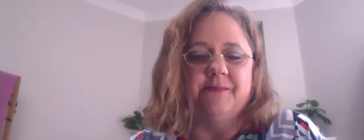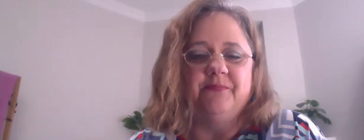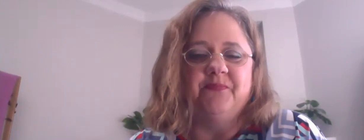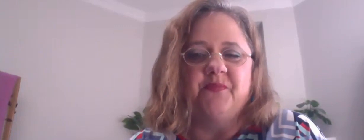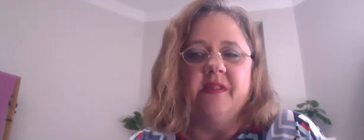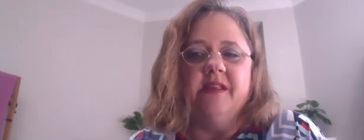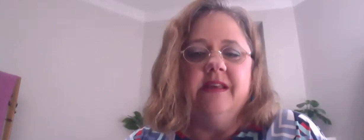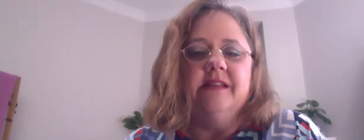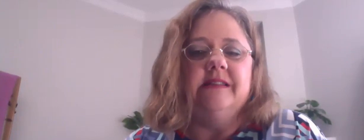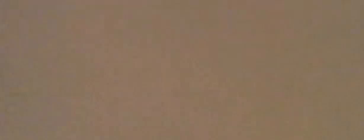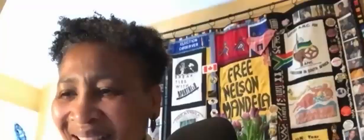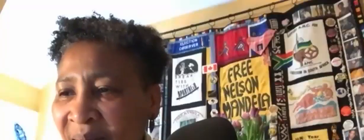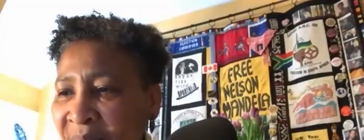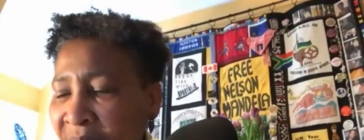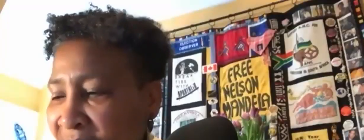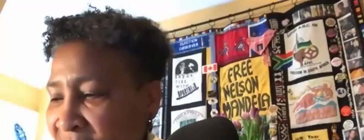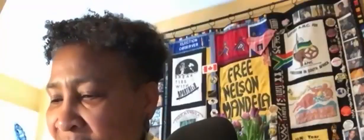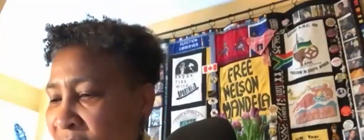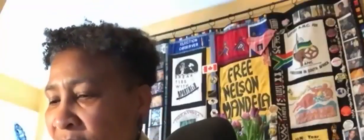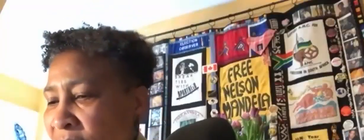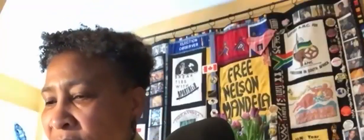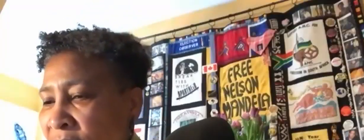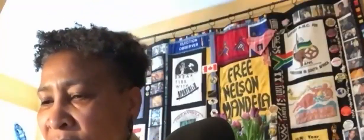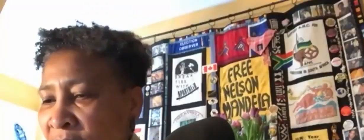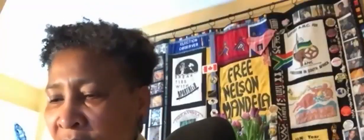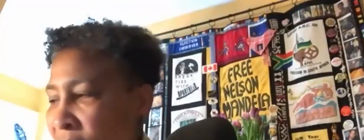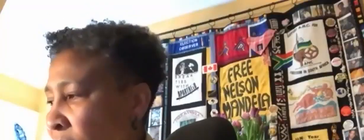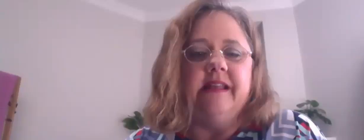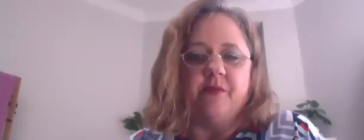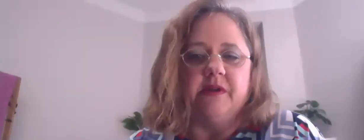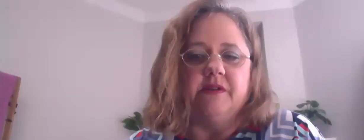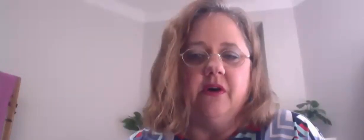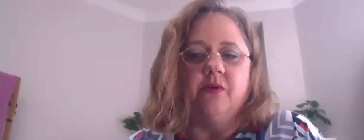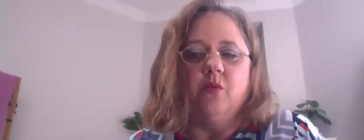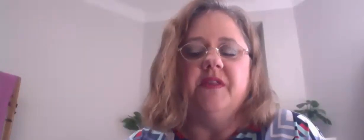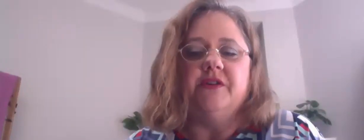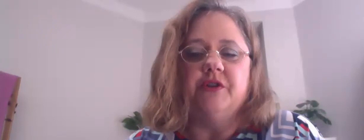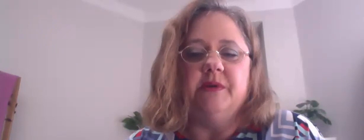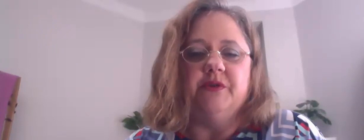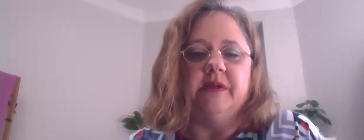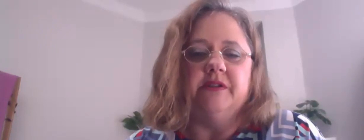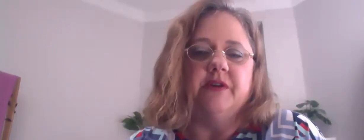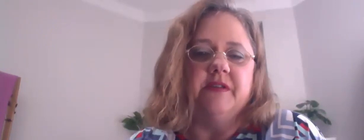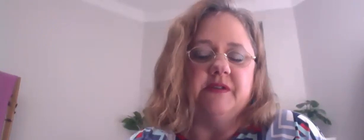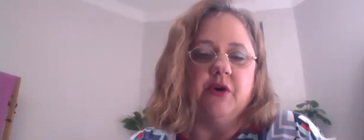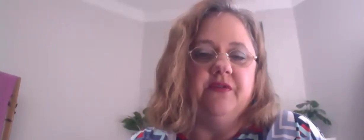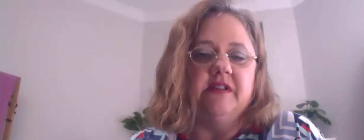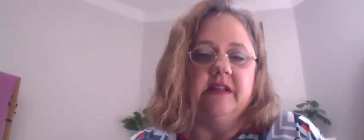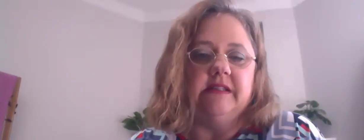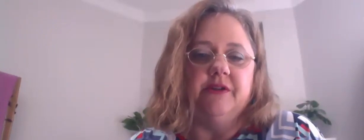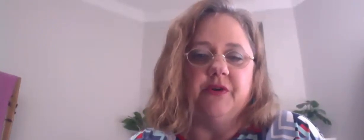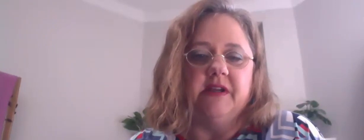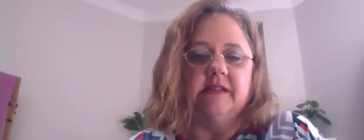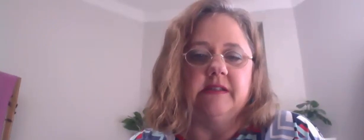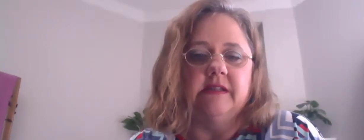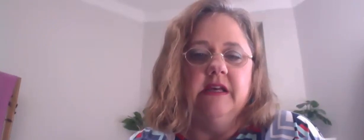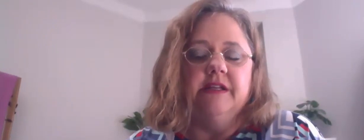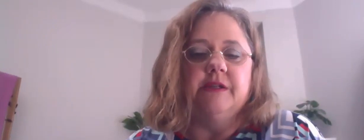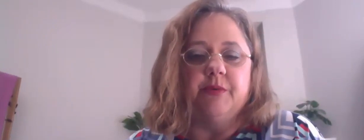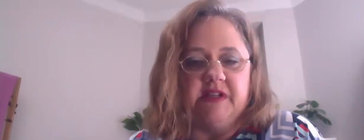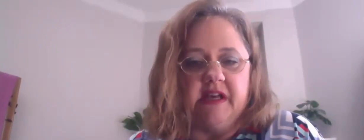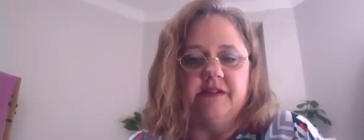us. Today, we want to share ideas with our government on what they should be doing during this COVID-19